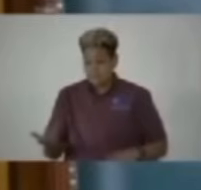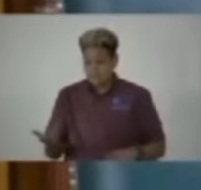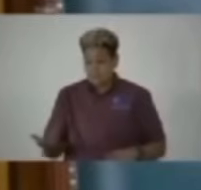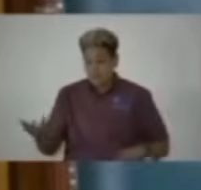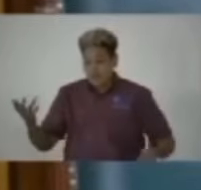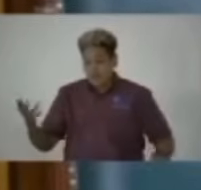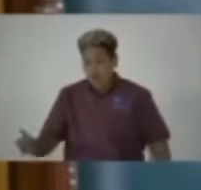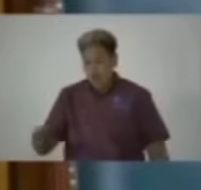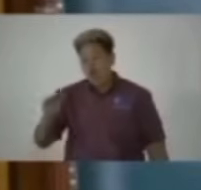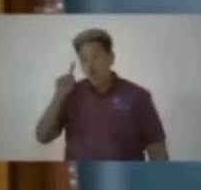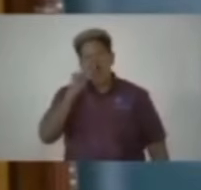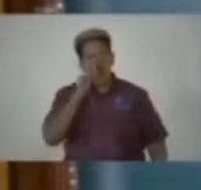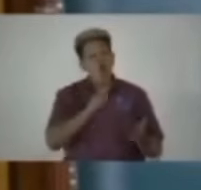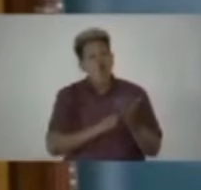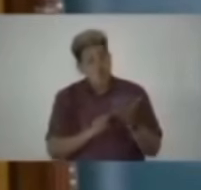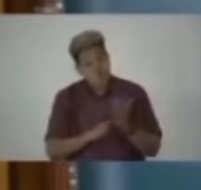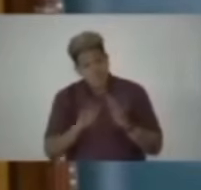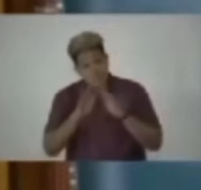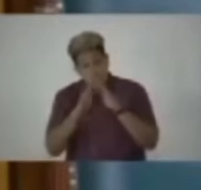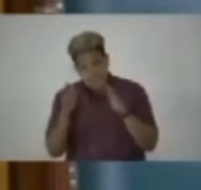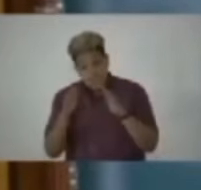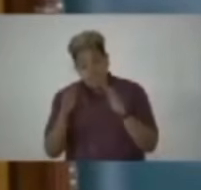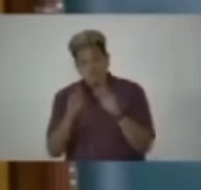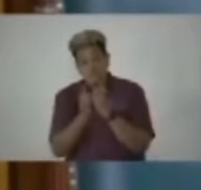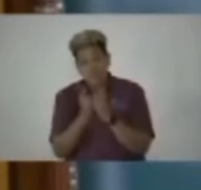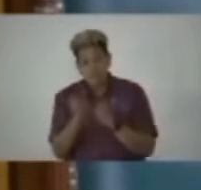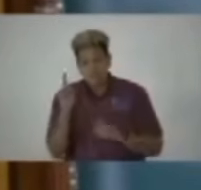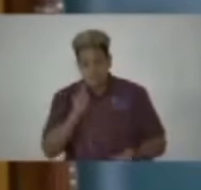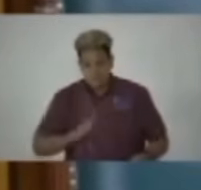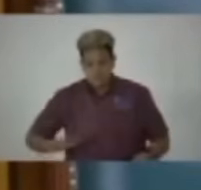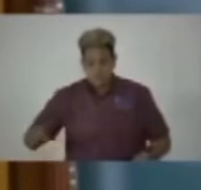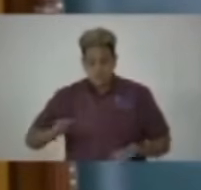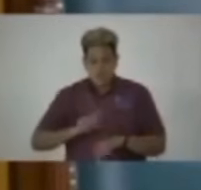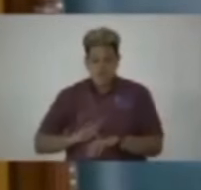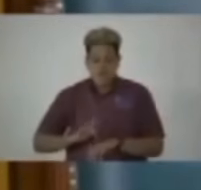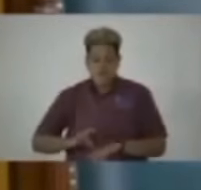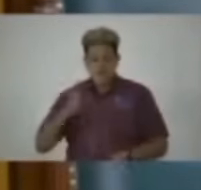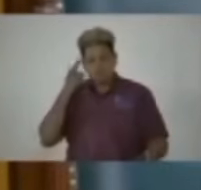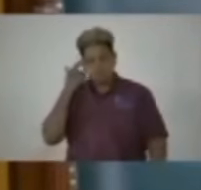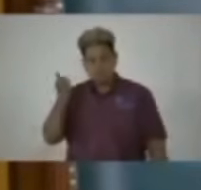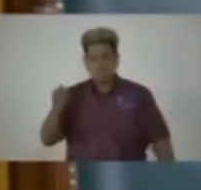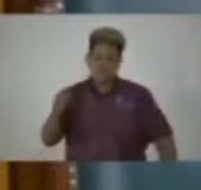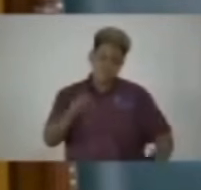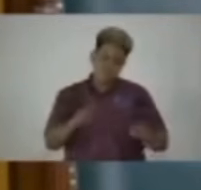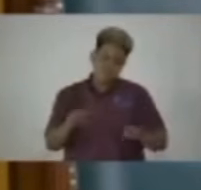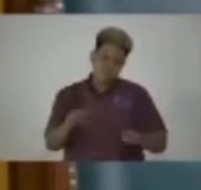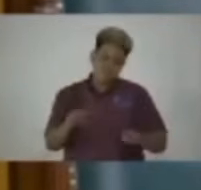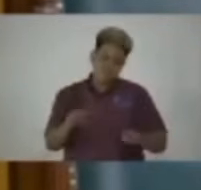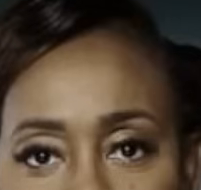and the Auditor General, is available for your perusal.